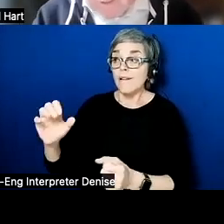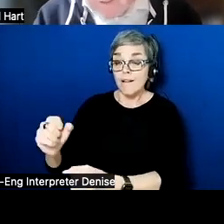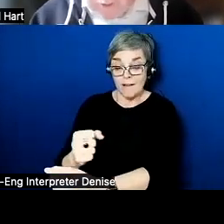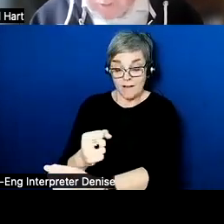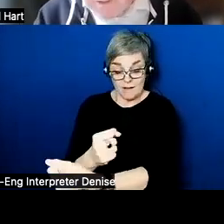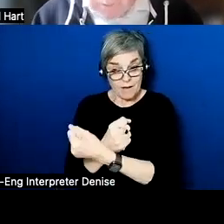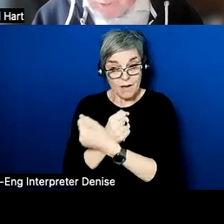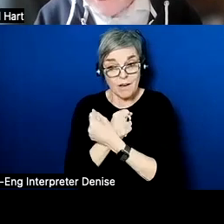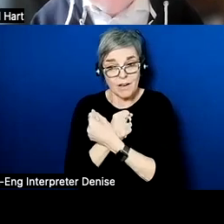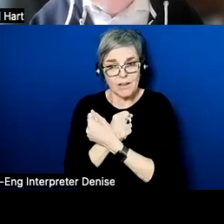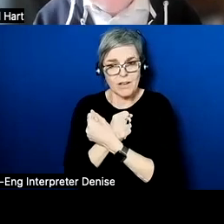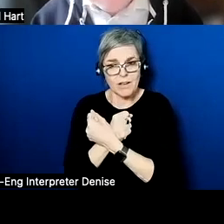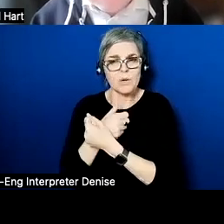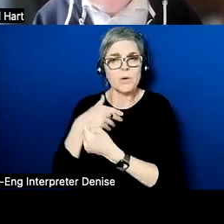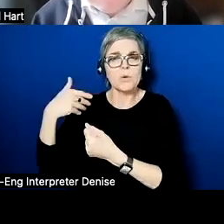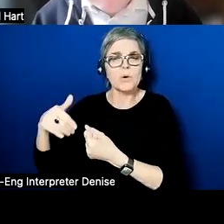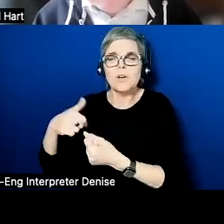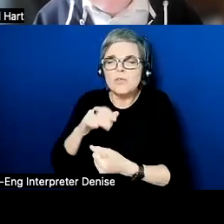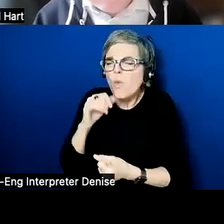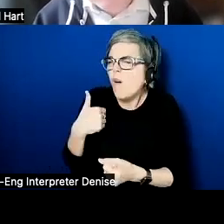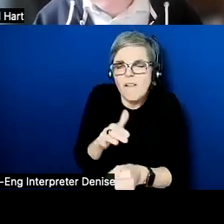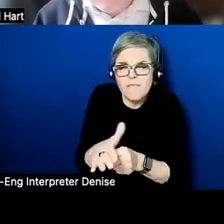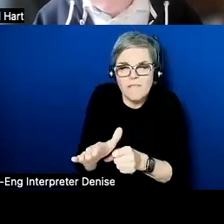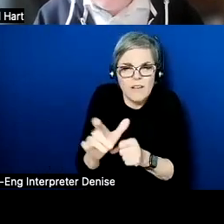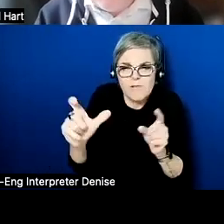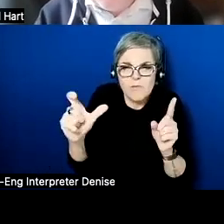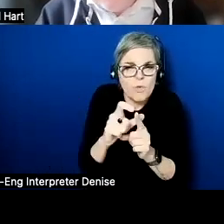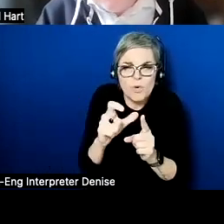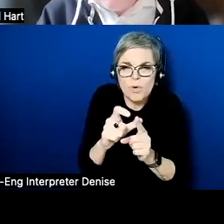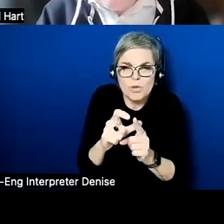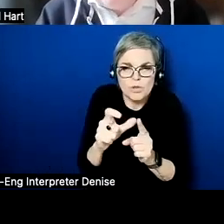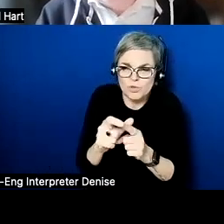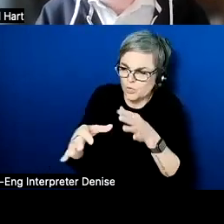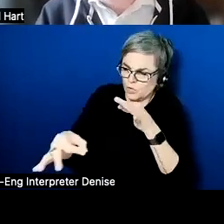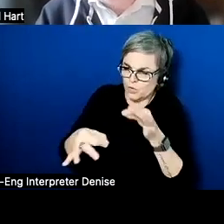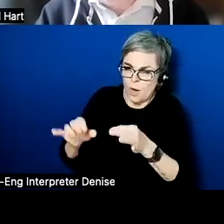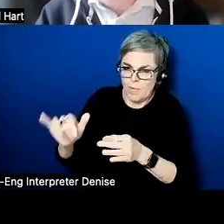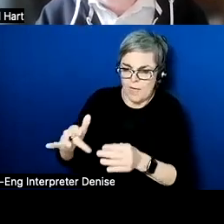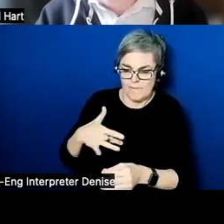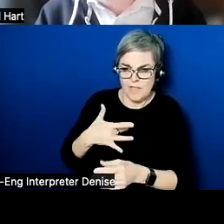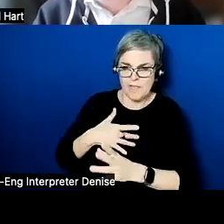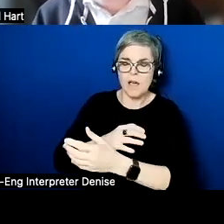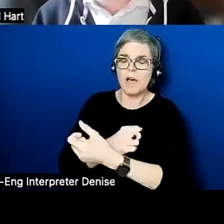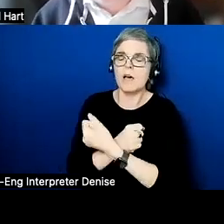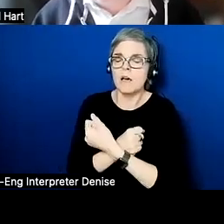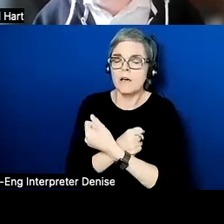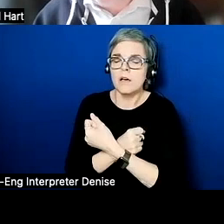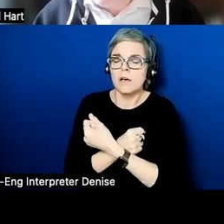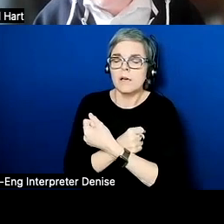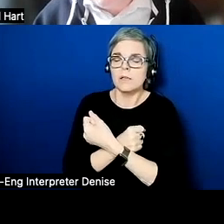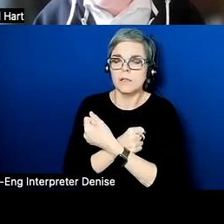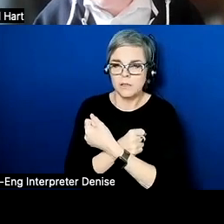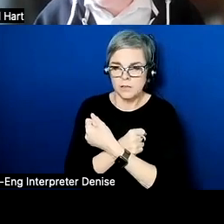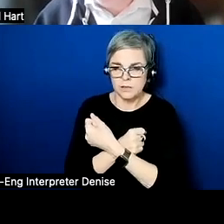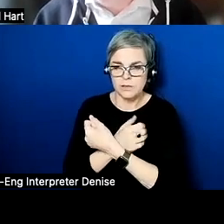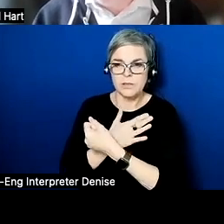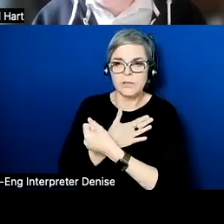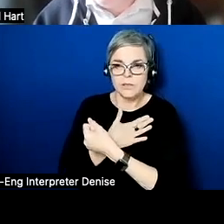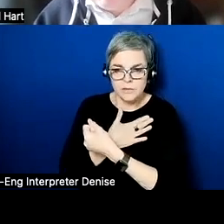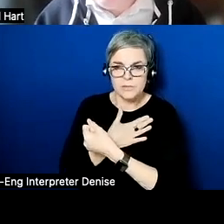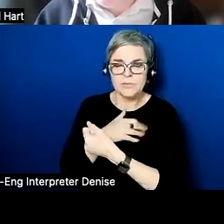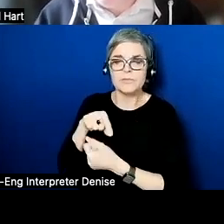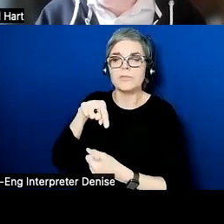allows human emotions and connection. So it's true that sometimes the tactile modality might not